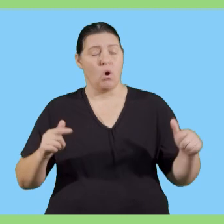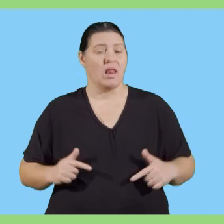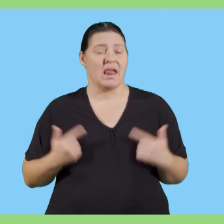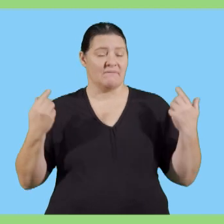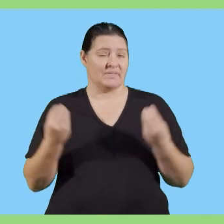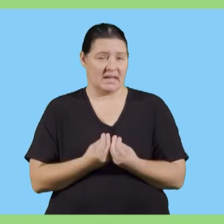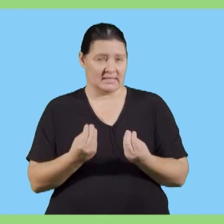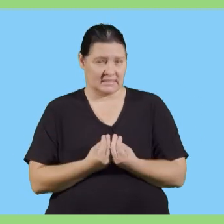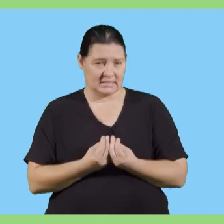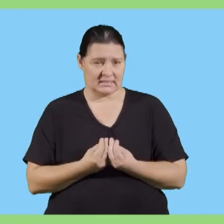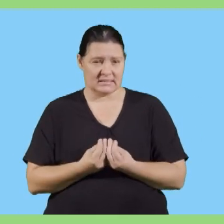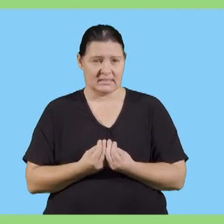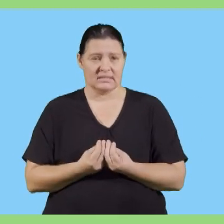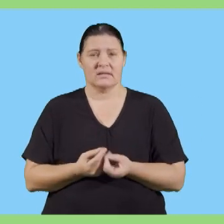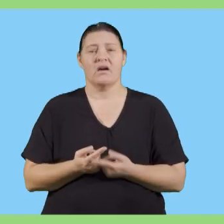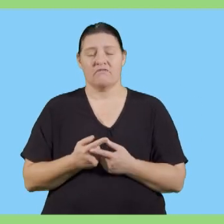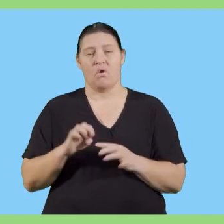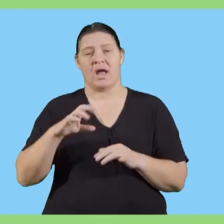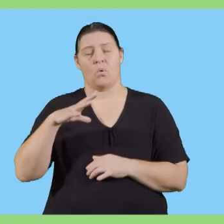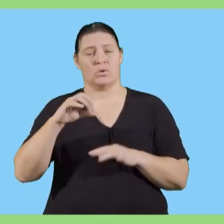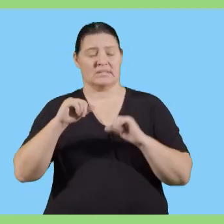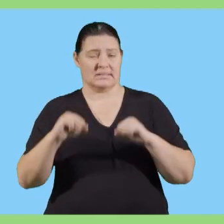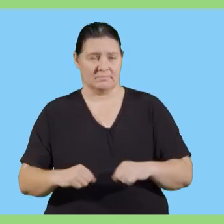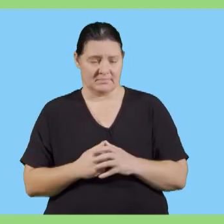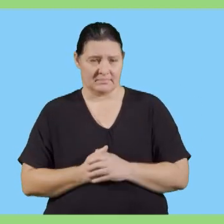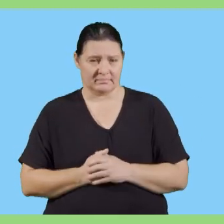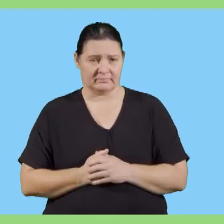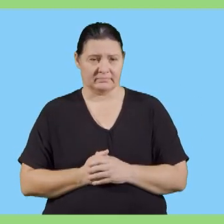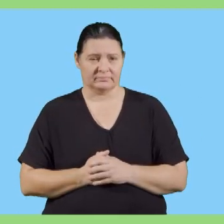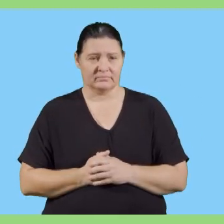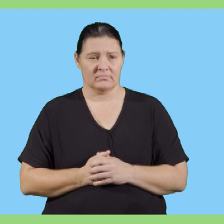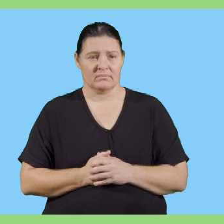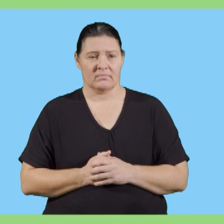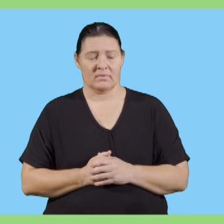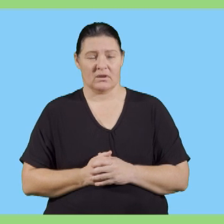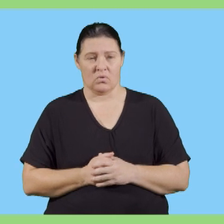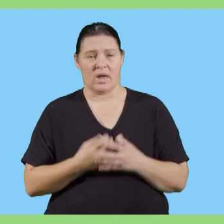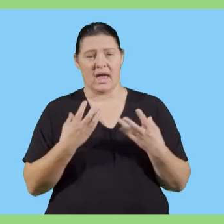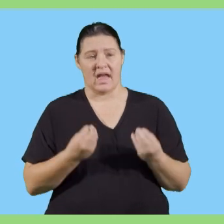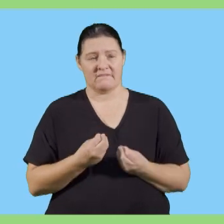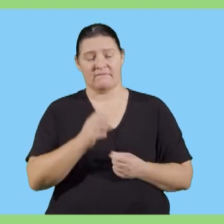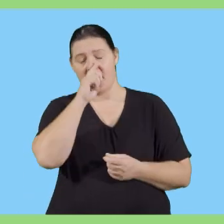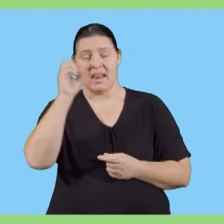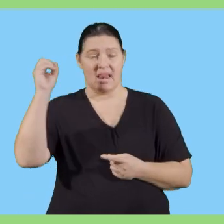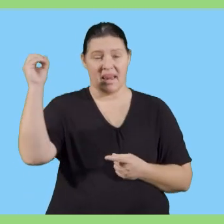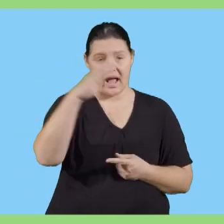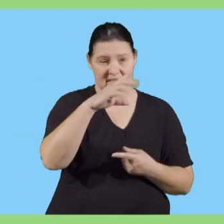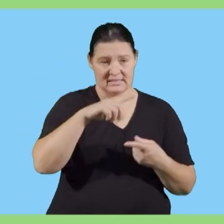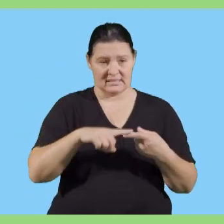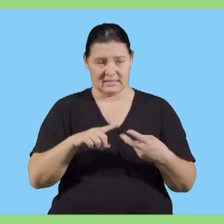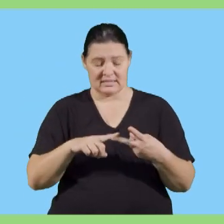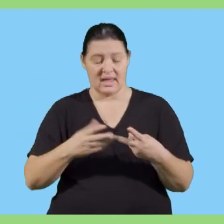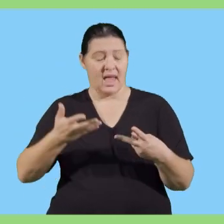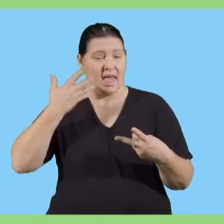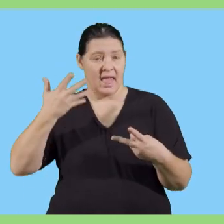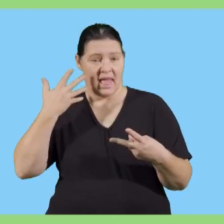environment rather. So here we are looking at light, air, water, temperature, and the soil, of